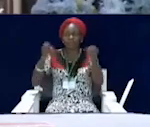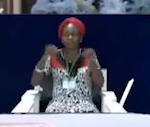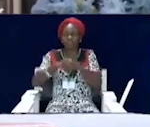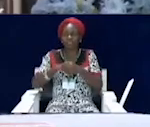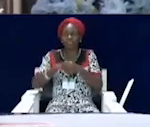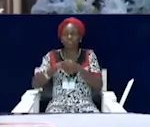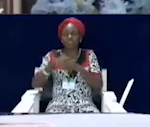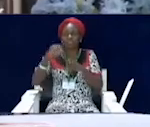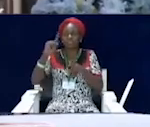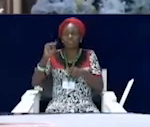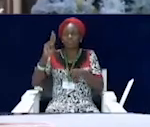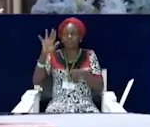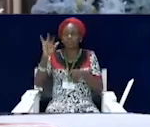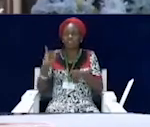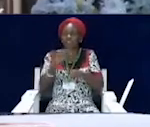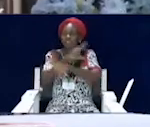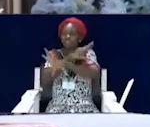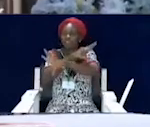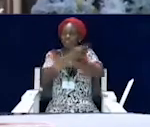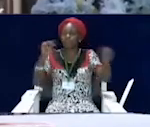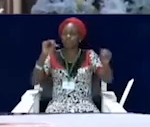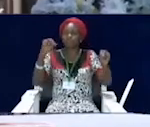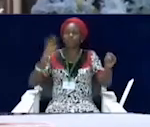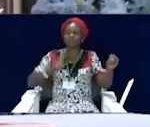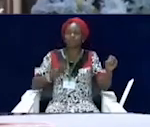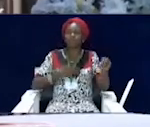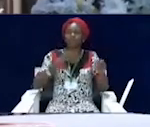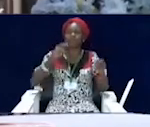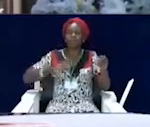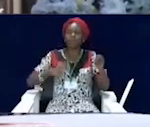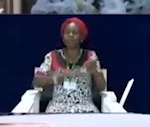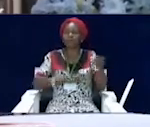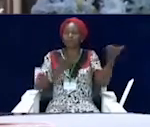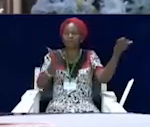none of our members died.